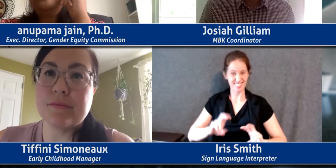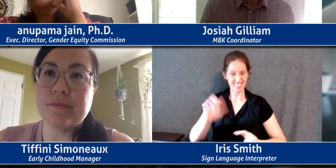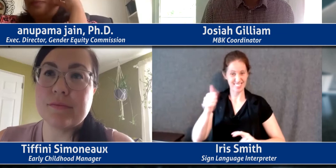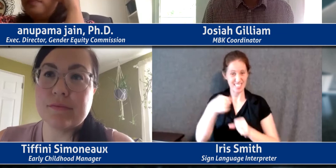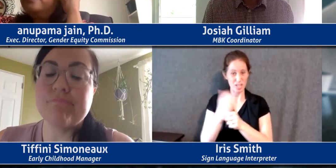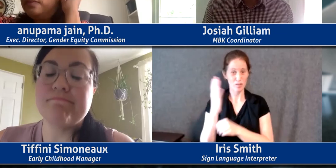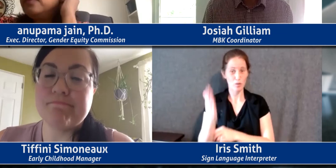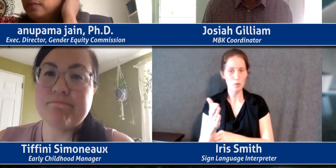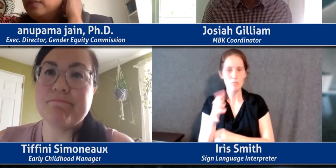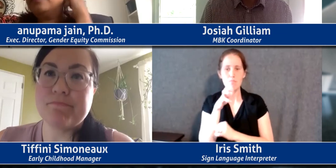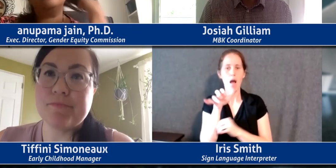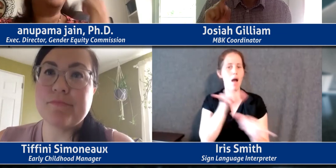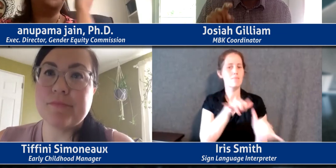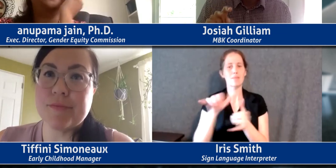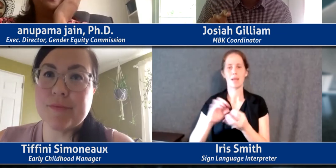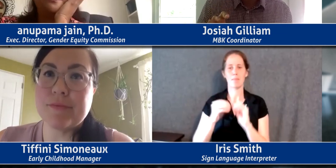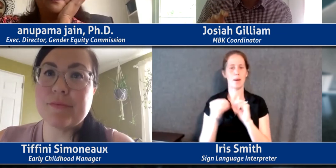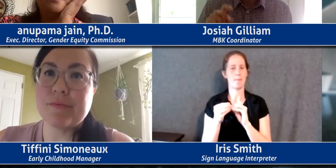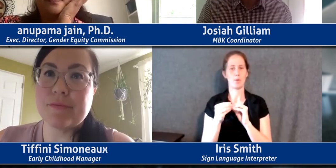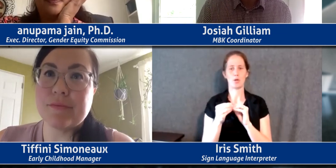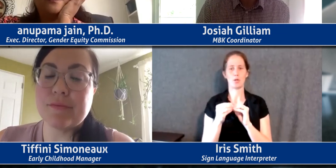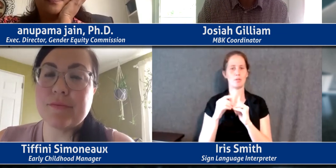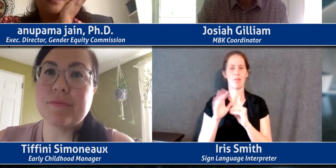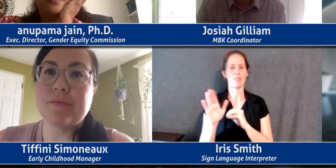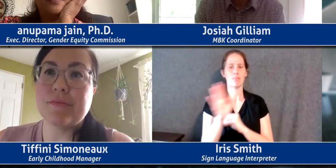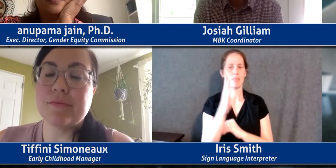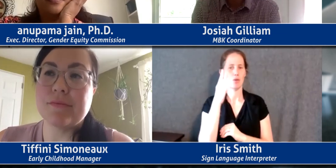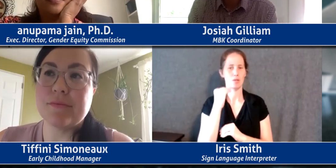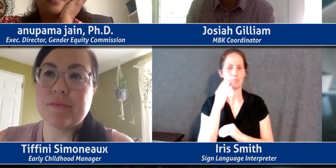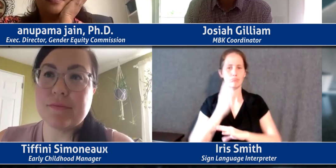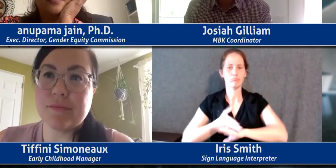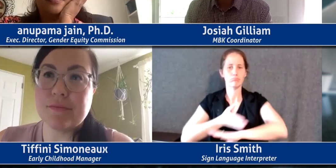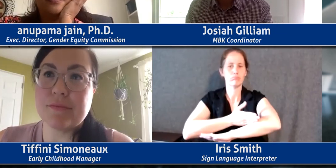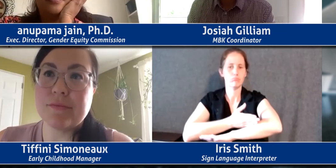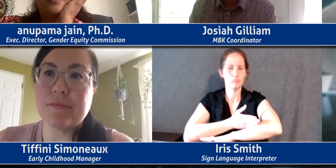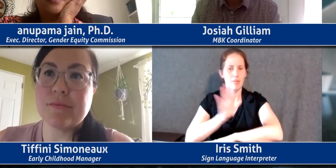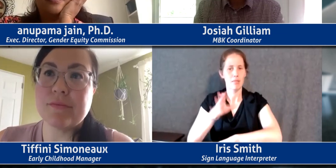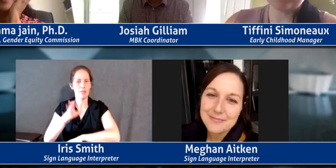see these same numbers, uh, about their experience and about their reality.